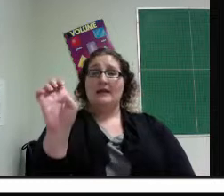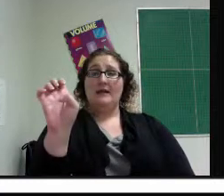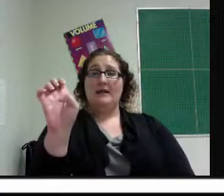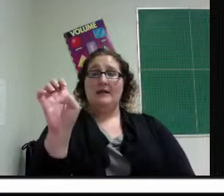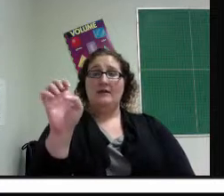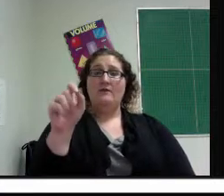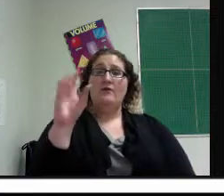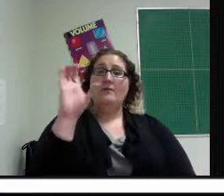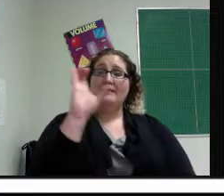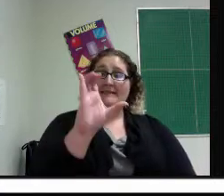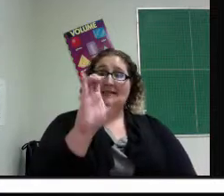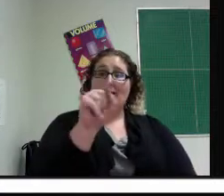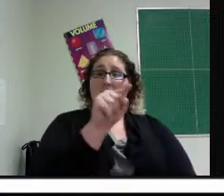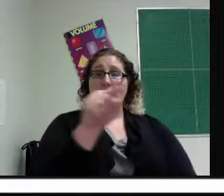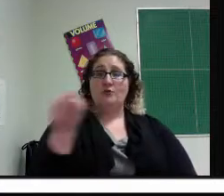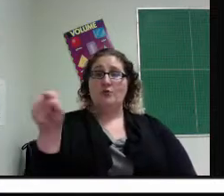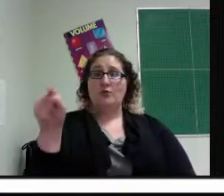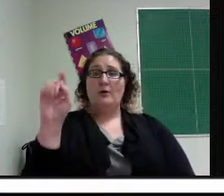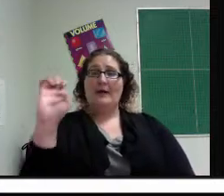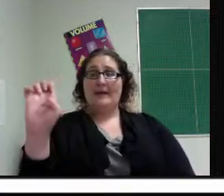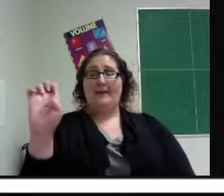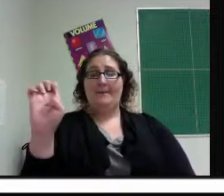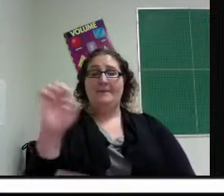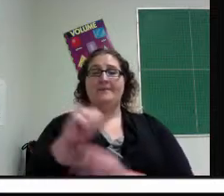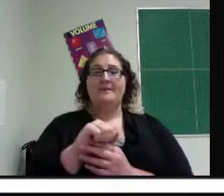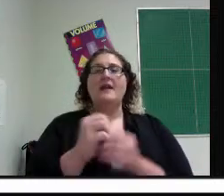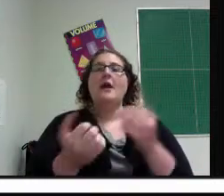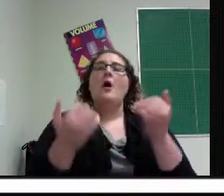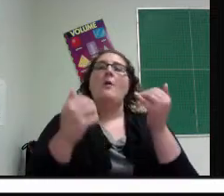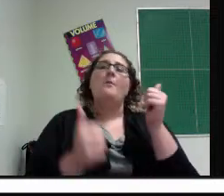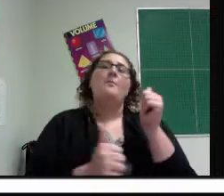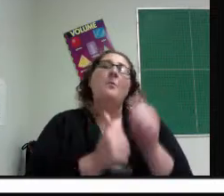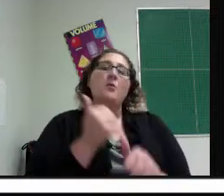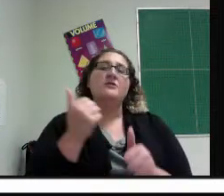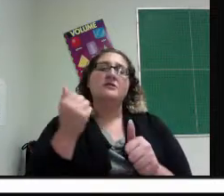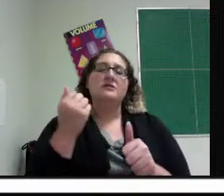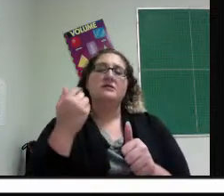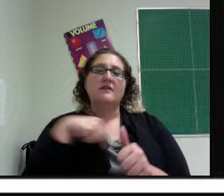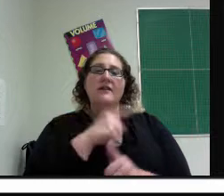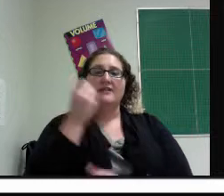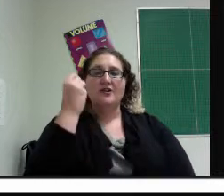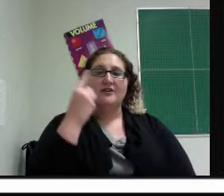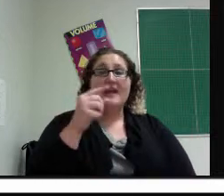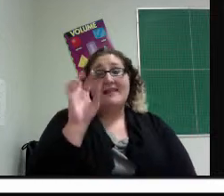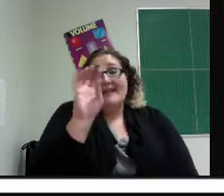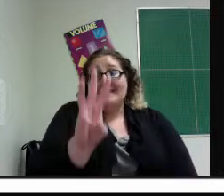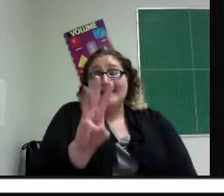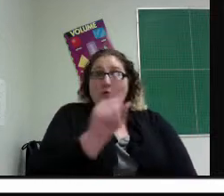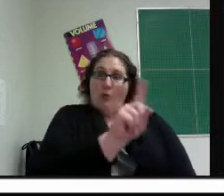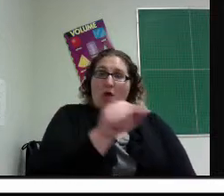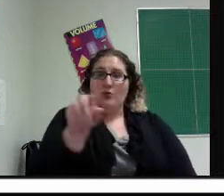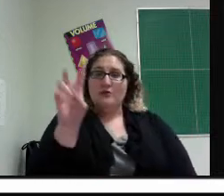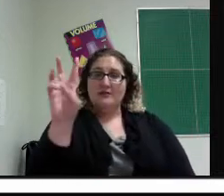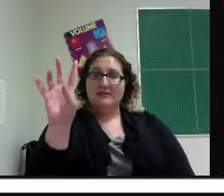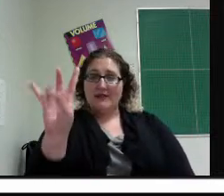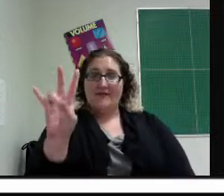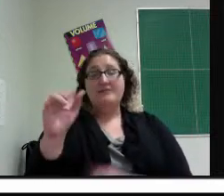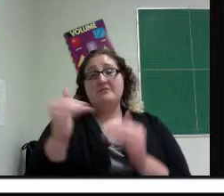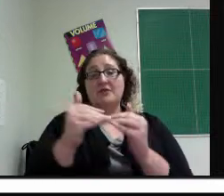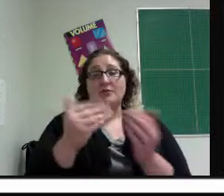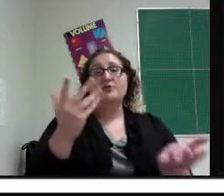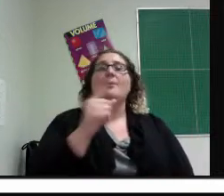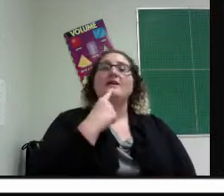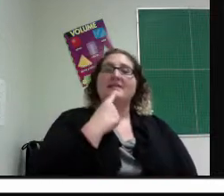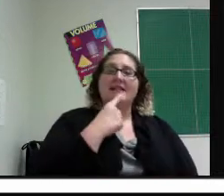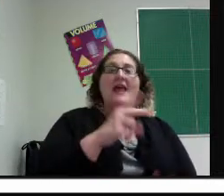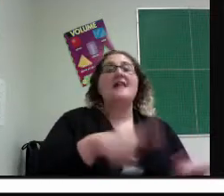from C to E. Now most of us can realize that from 1 to 7 is a unit of 6, but if we had to show our work, we'd say the absolute value of